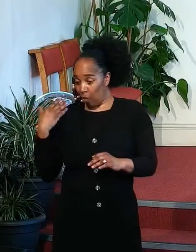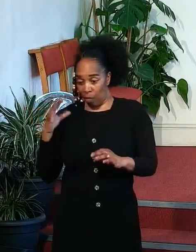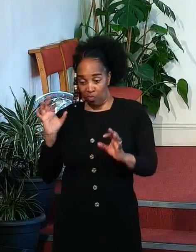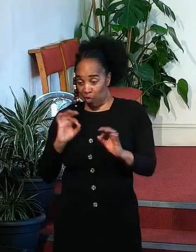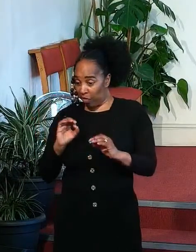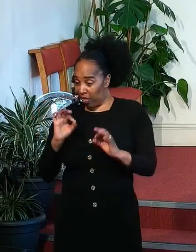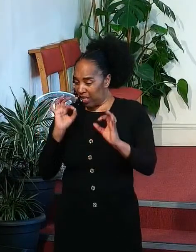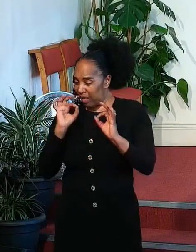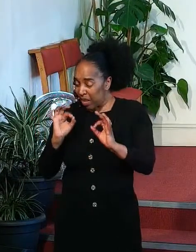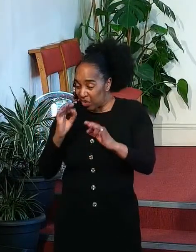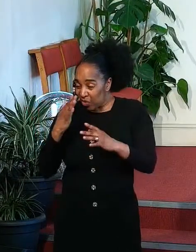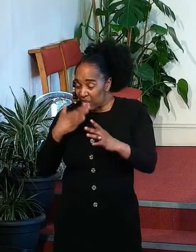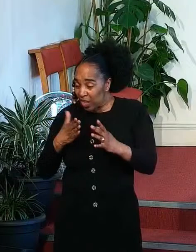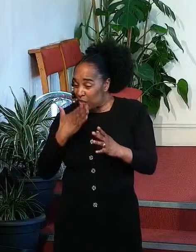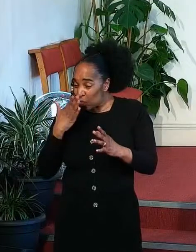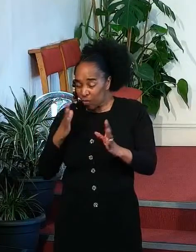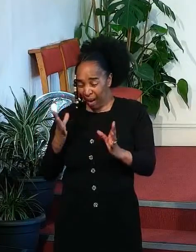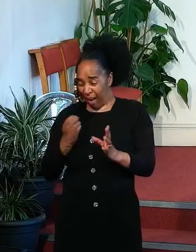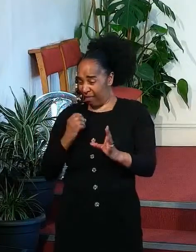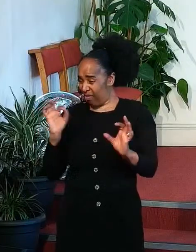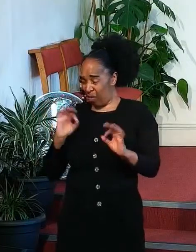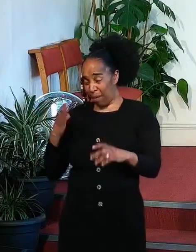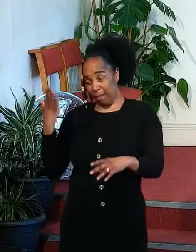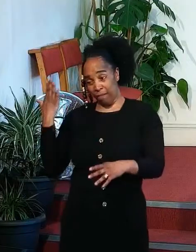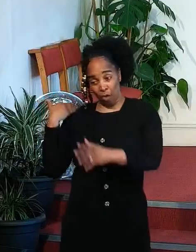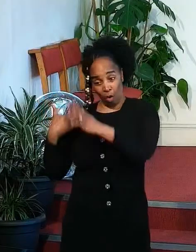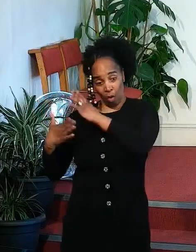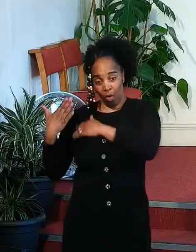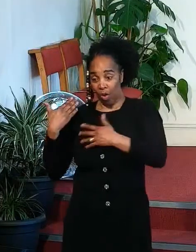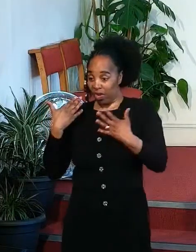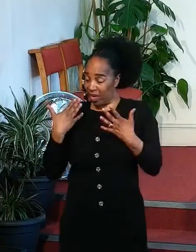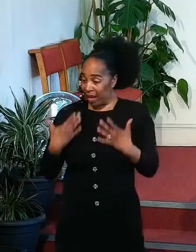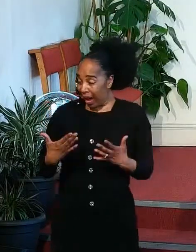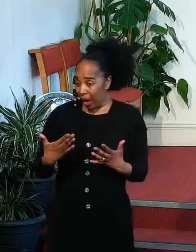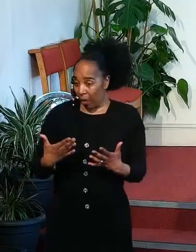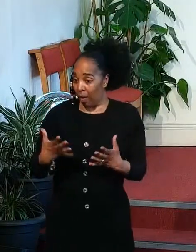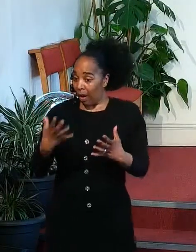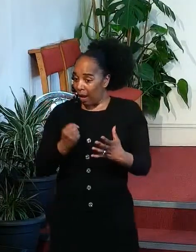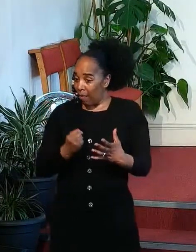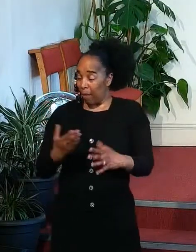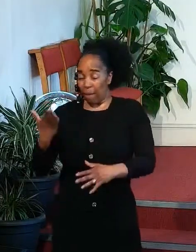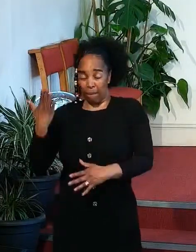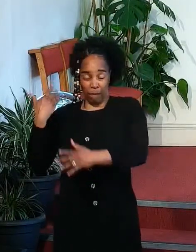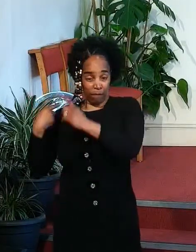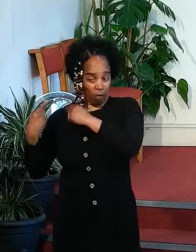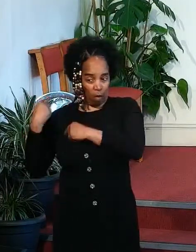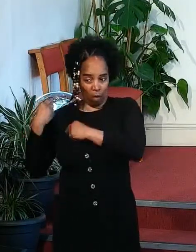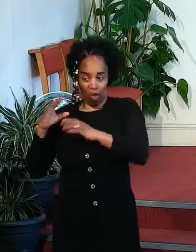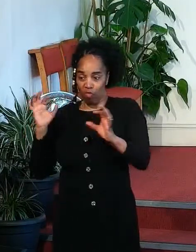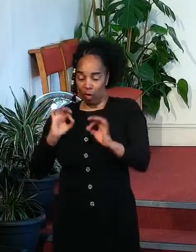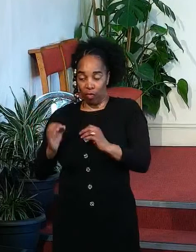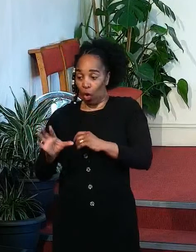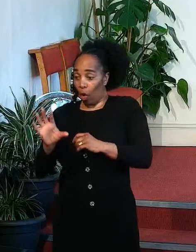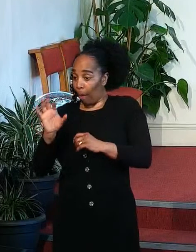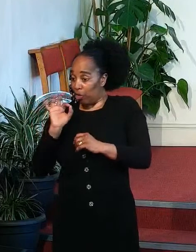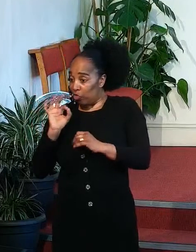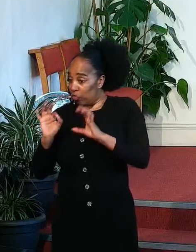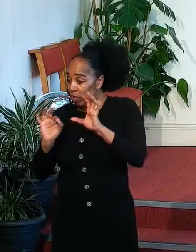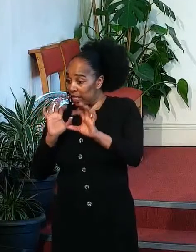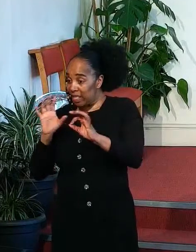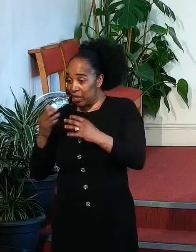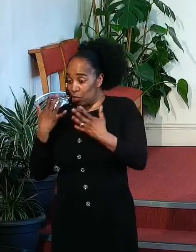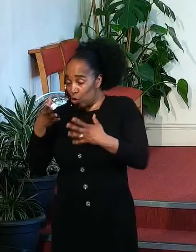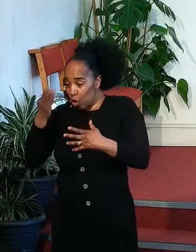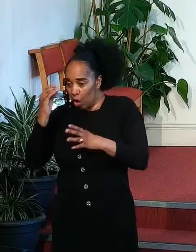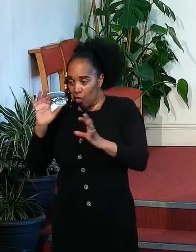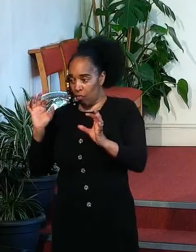school. That child was just slow. They were excluded, they were marginalized, they weren't given opportunities.